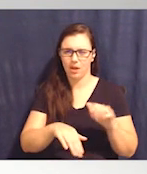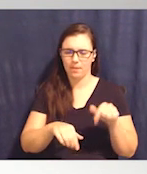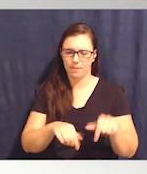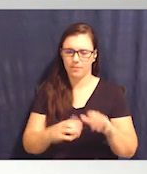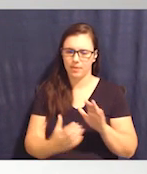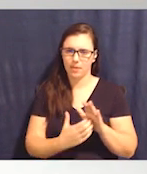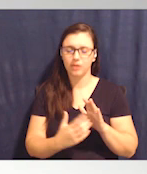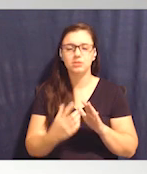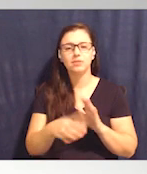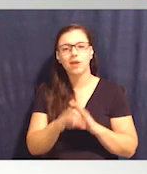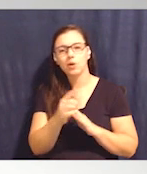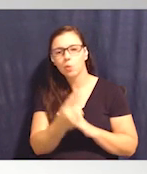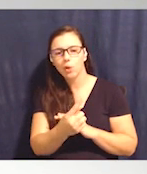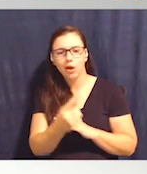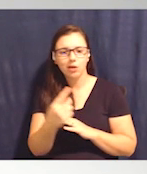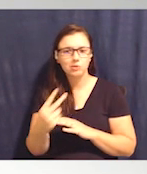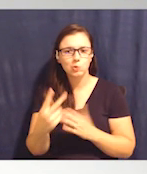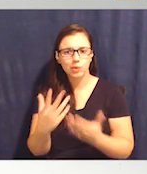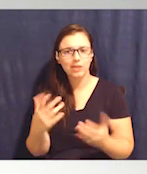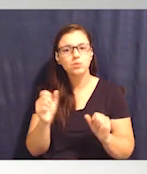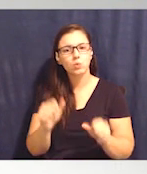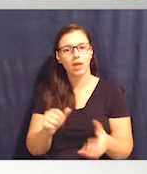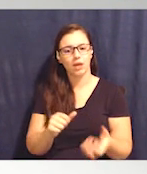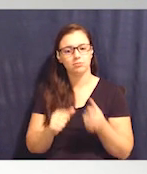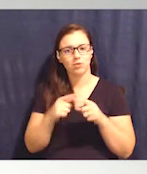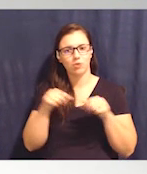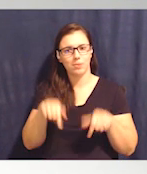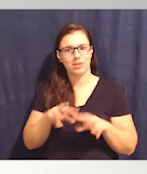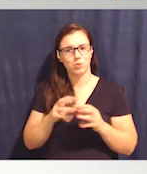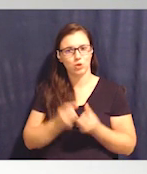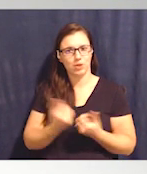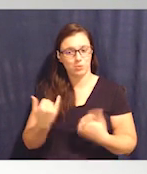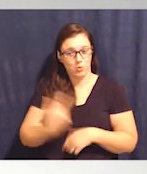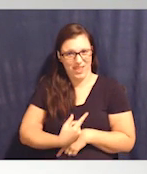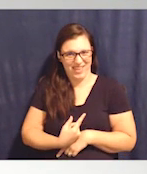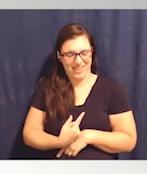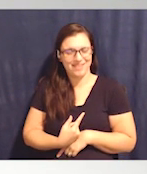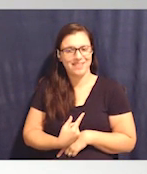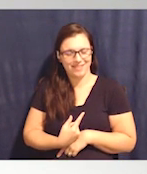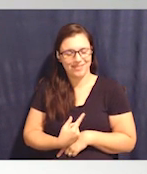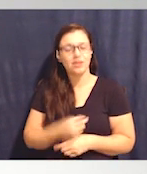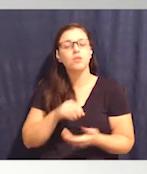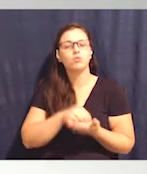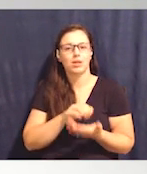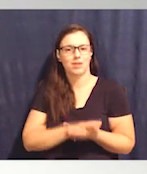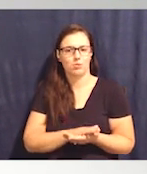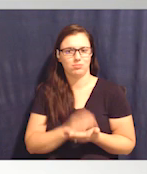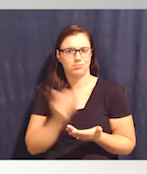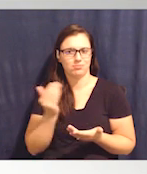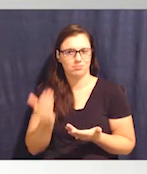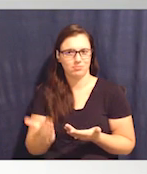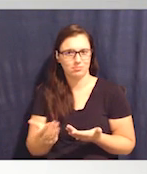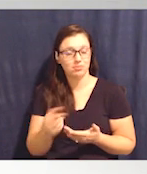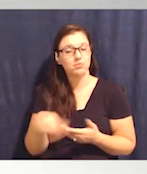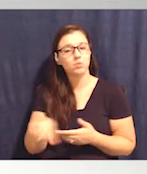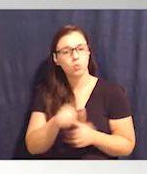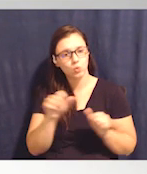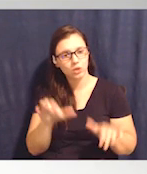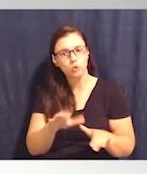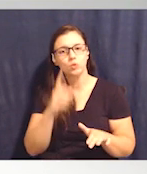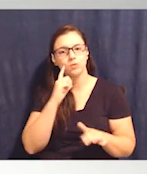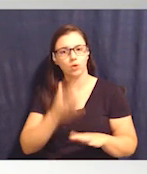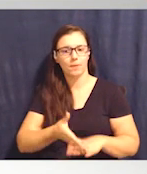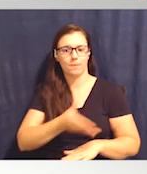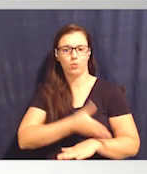can take out of this workshop today, write it down, that you can do to improve your child's independence